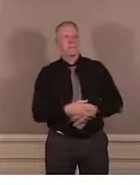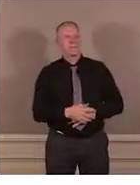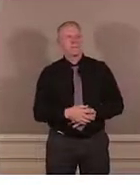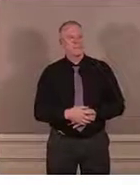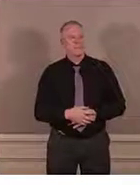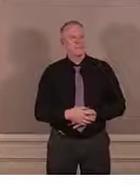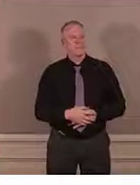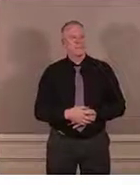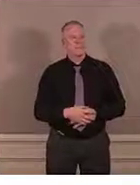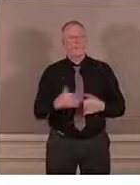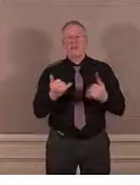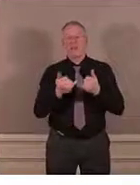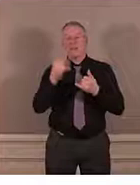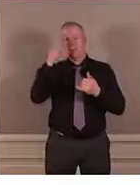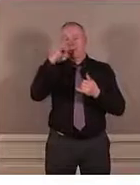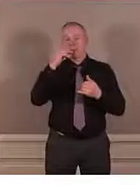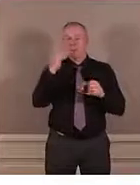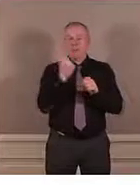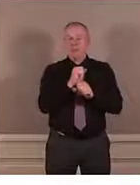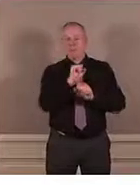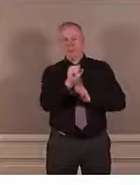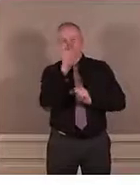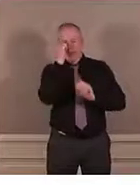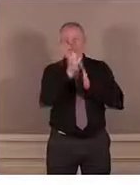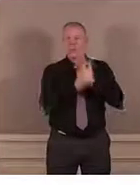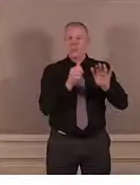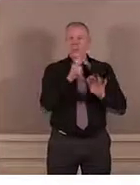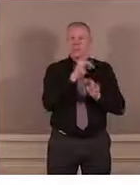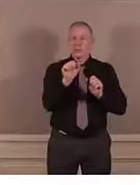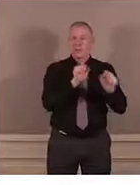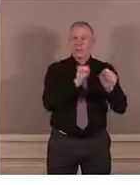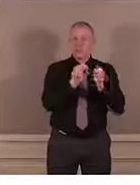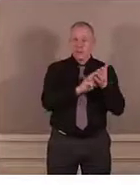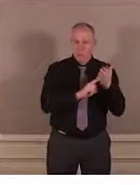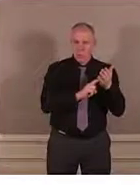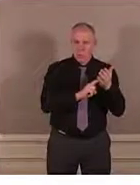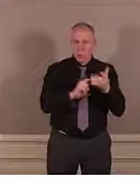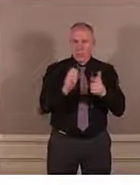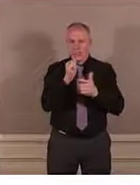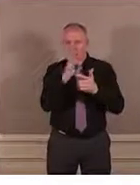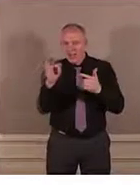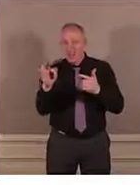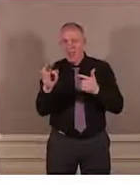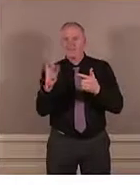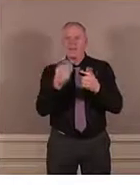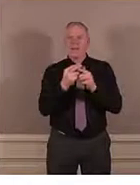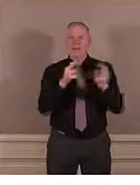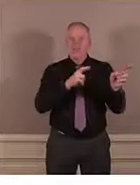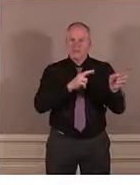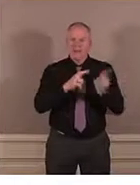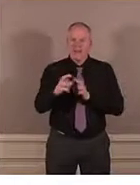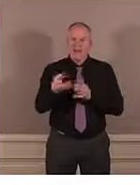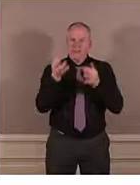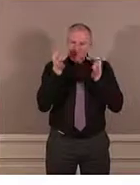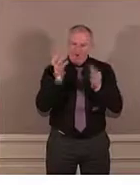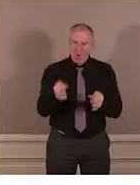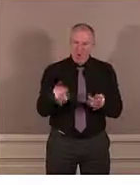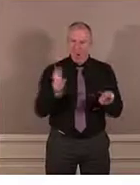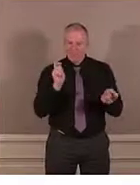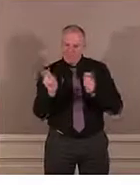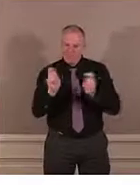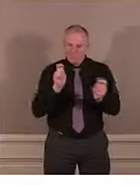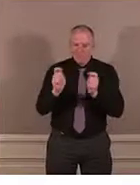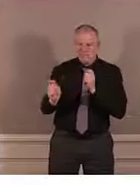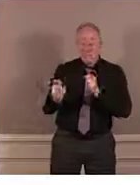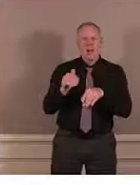it includes the experiences of both service users and staff through regular formal reviews of the effectiveness